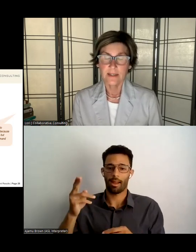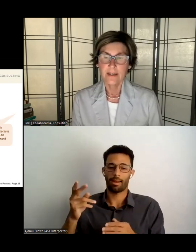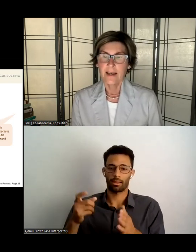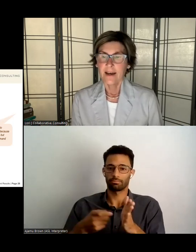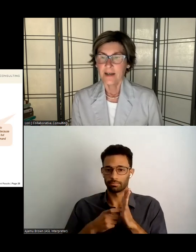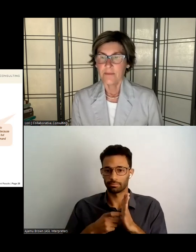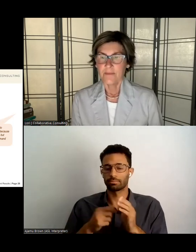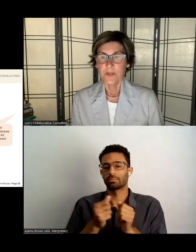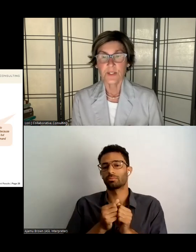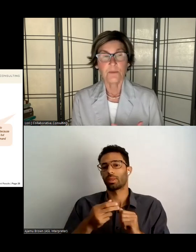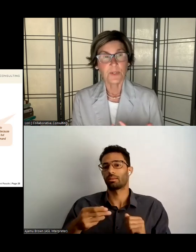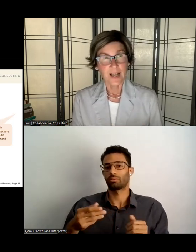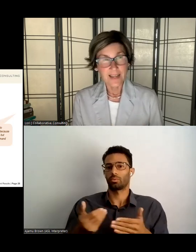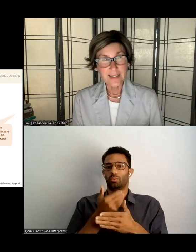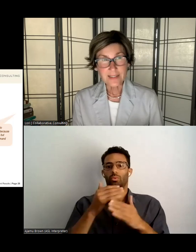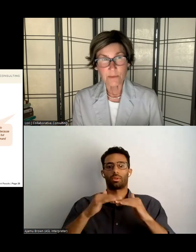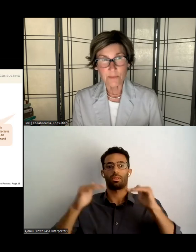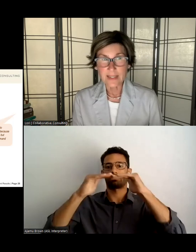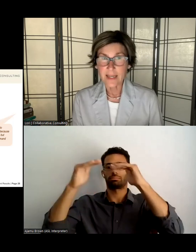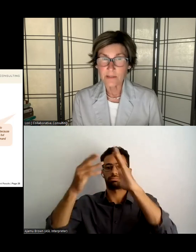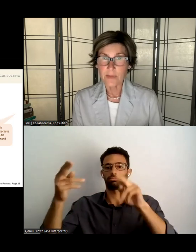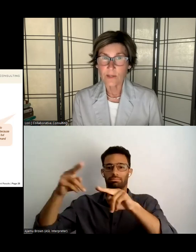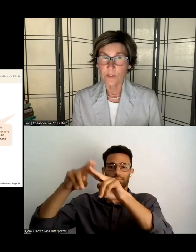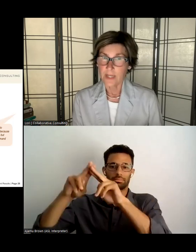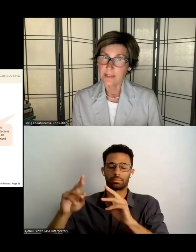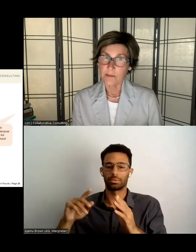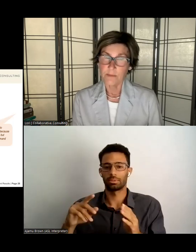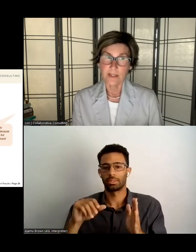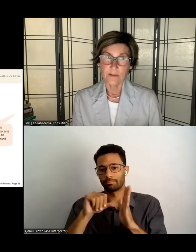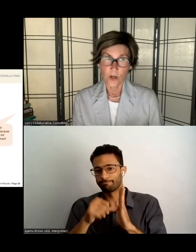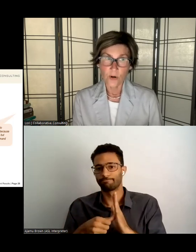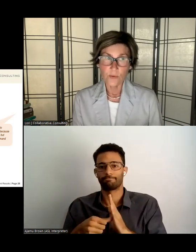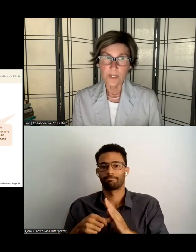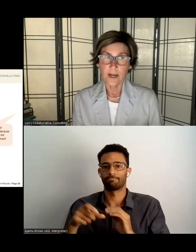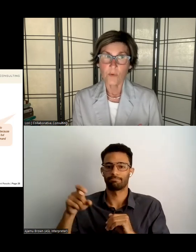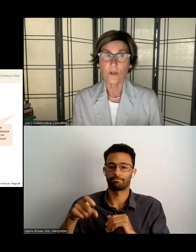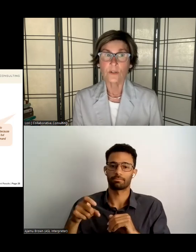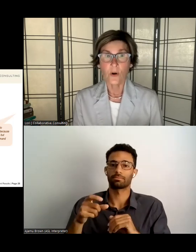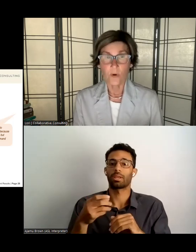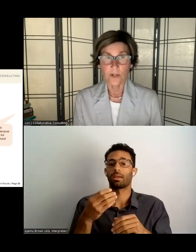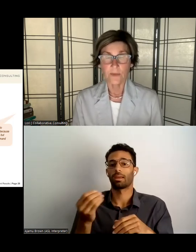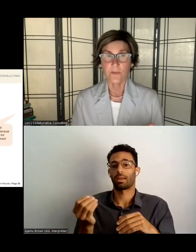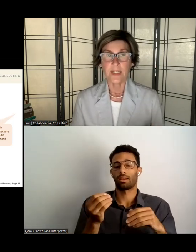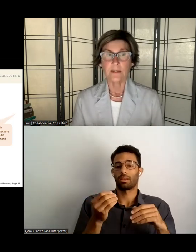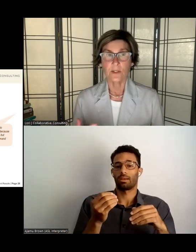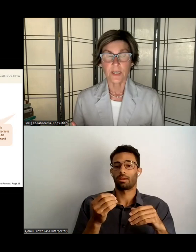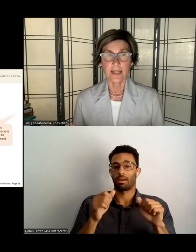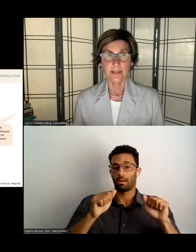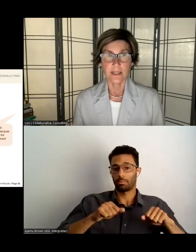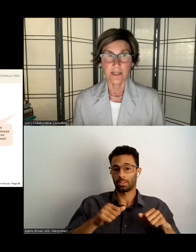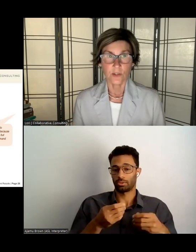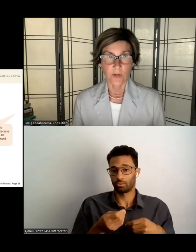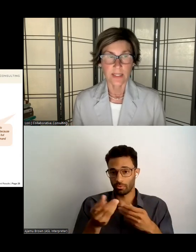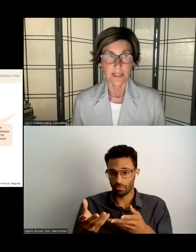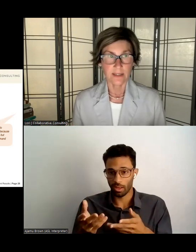intensity. The supply to meet that demand will likely be low or lower if we look